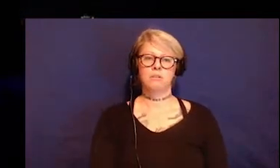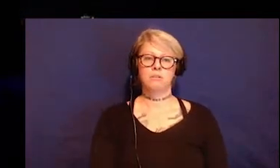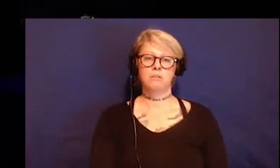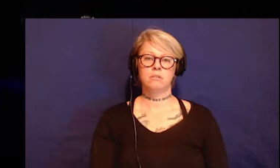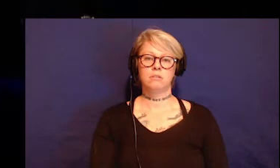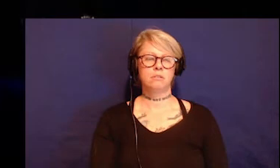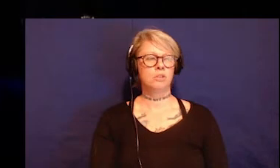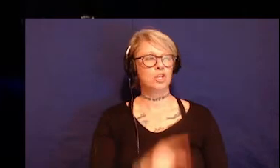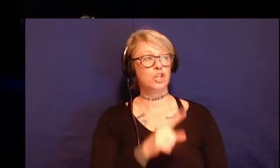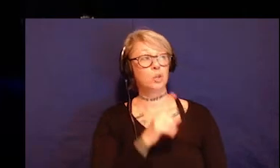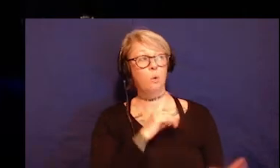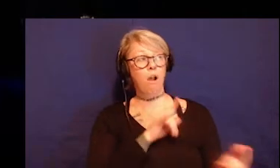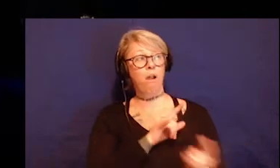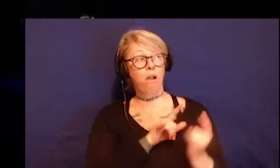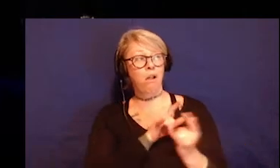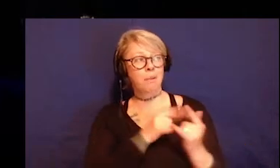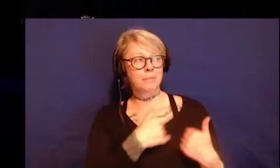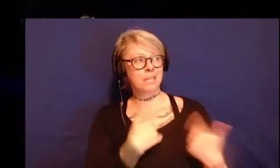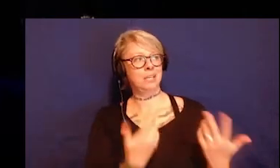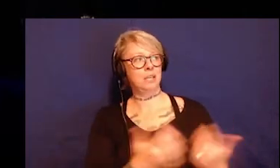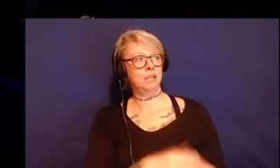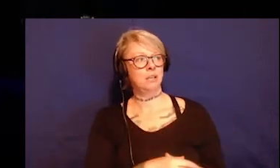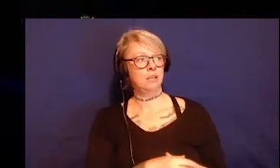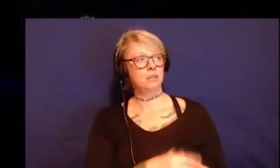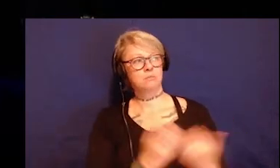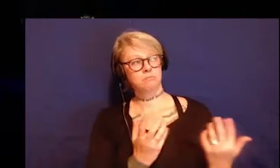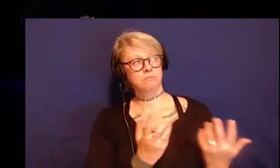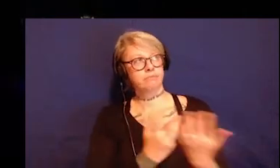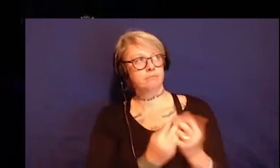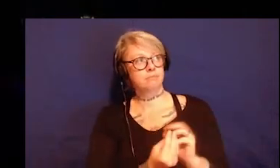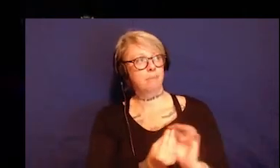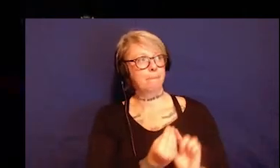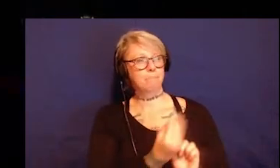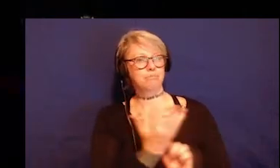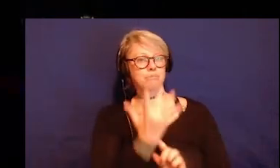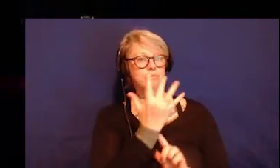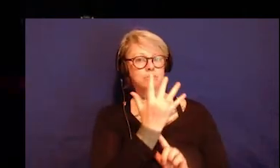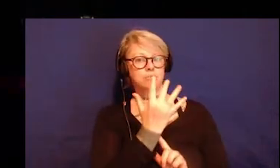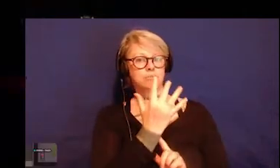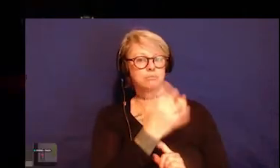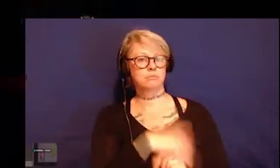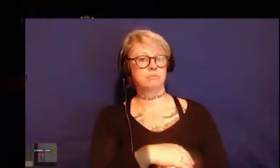You rubbed against me, a match made into a flame.